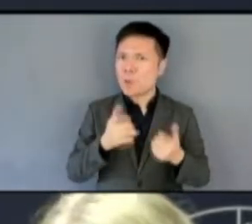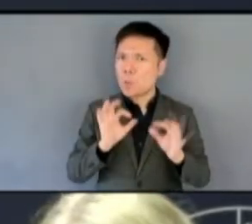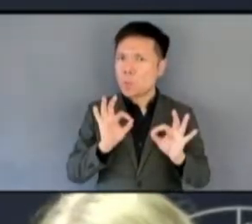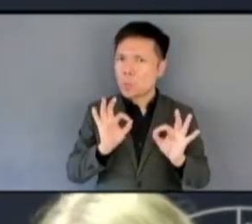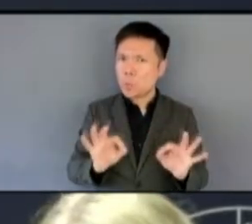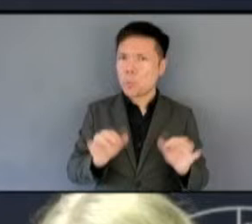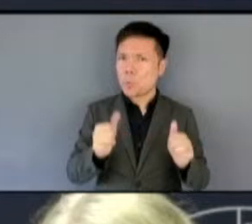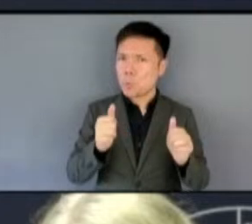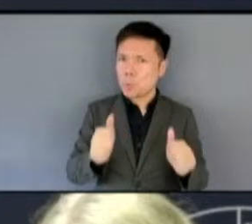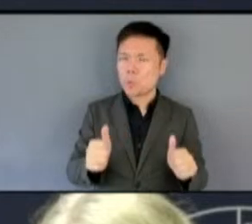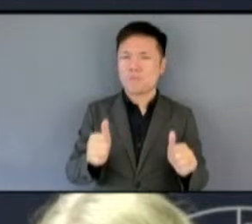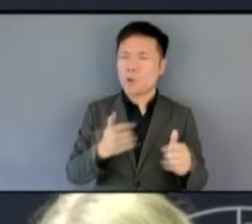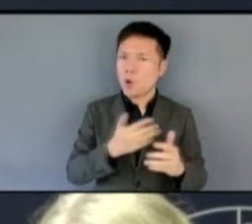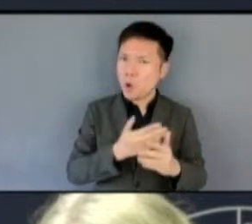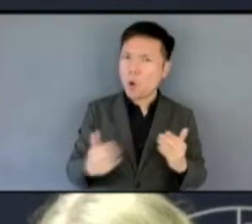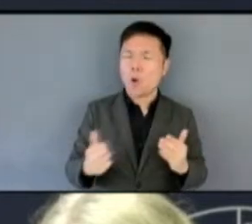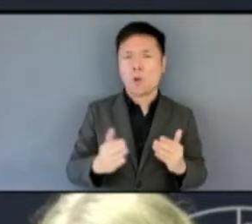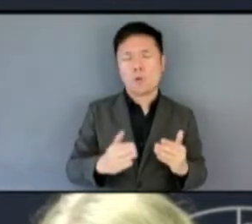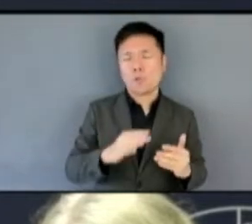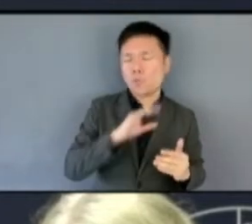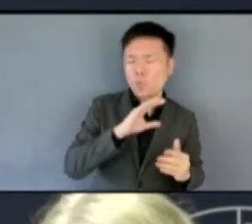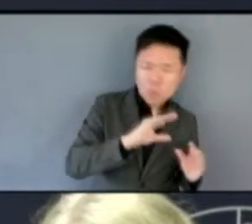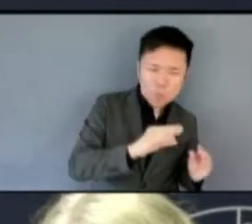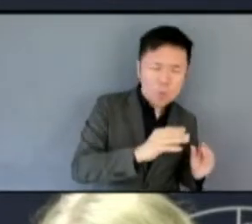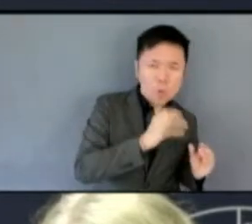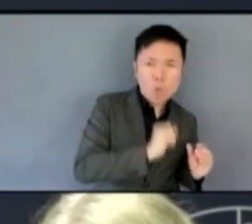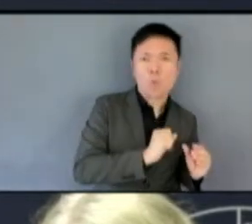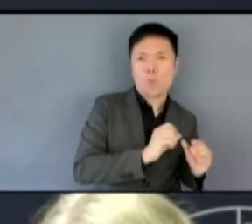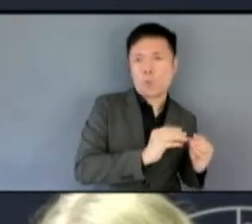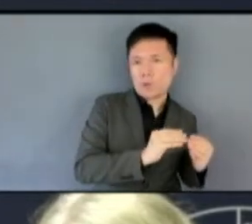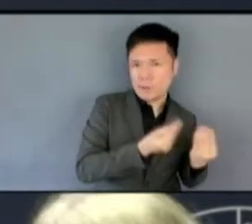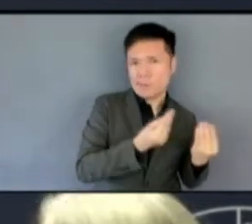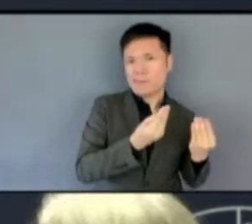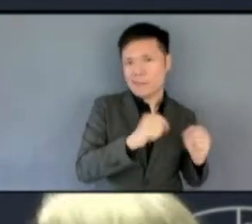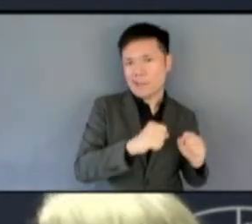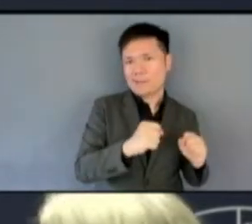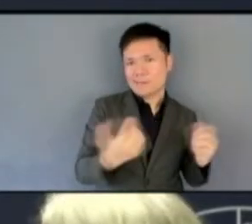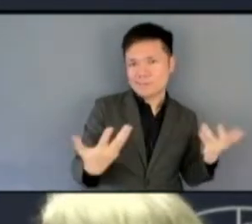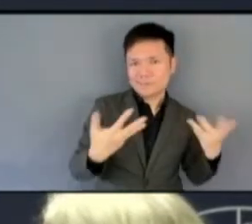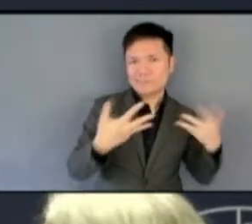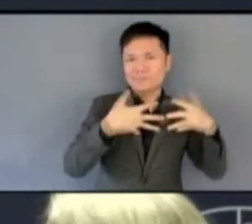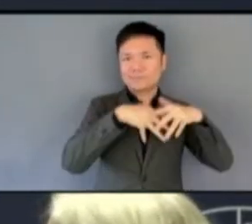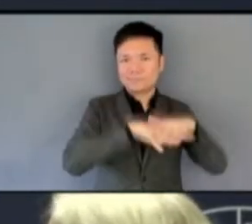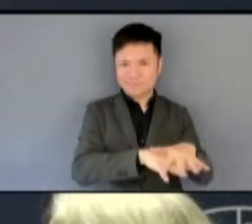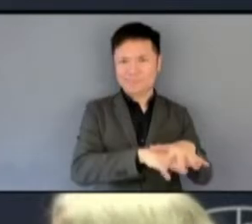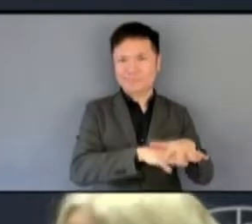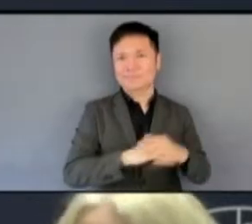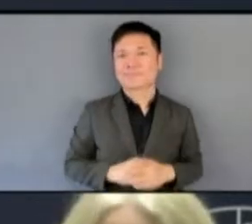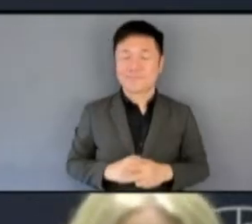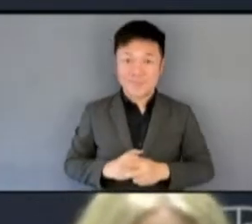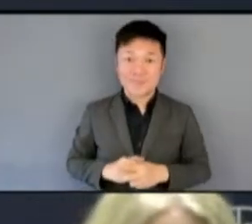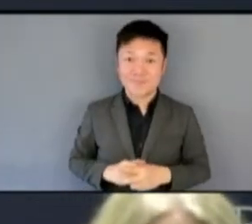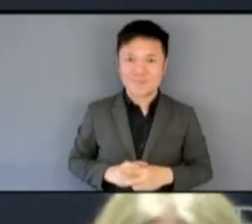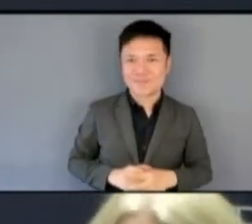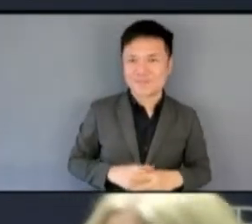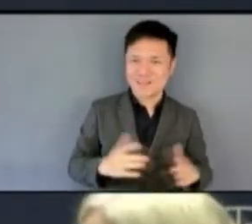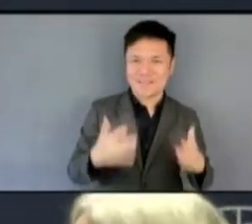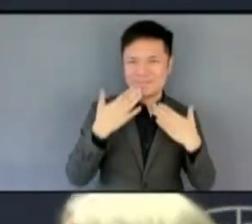these people of all ages, and is sustainable and works for us as well. I think that's what we need to do. Thank